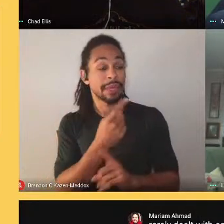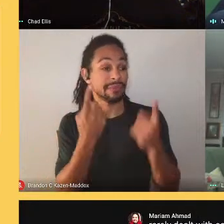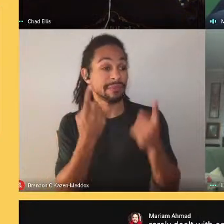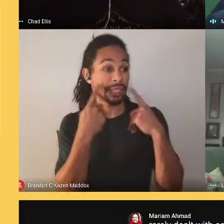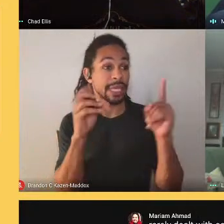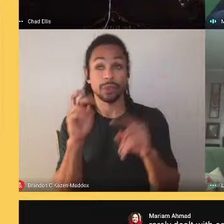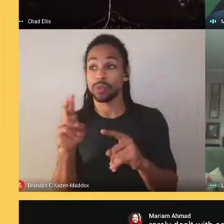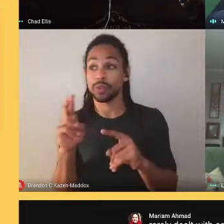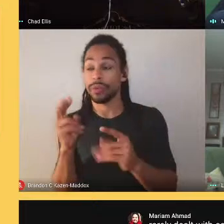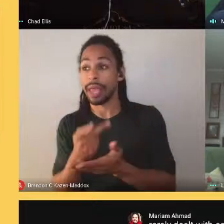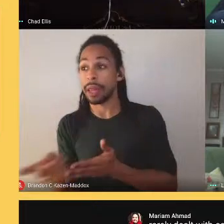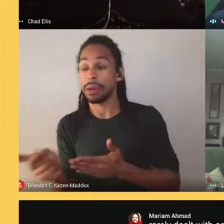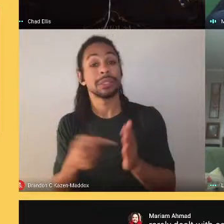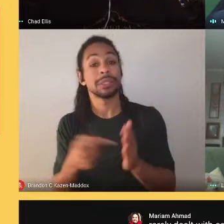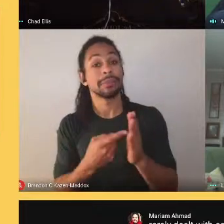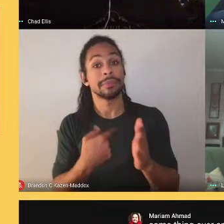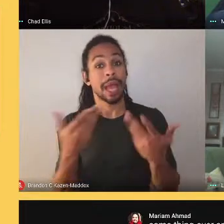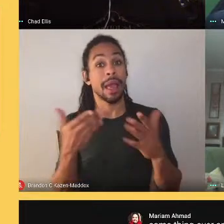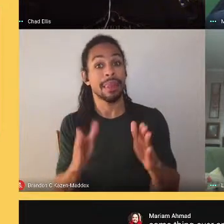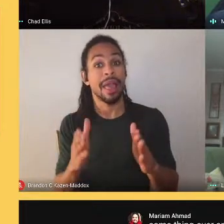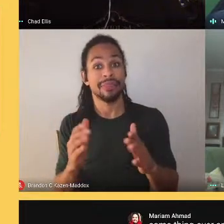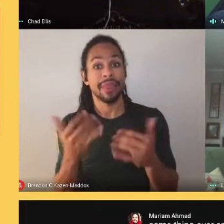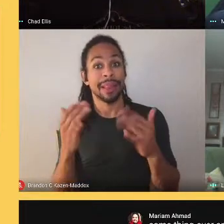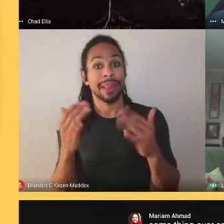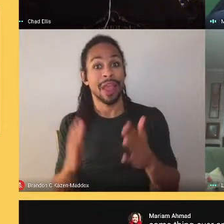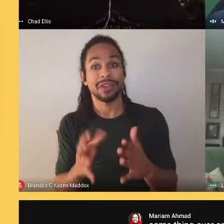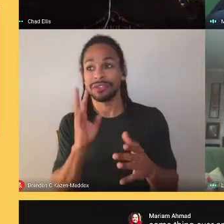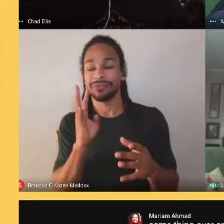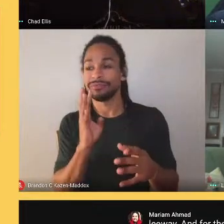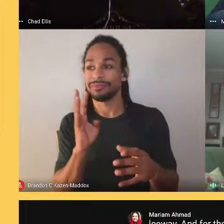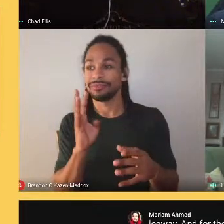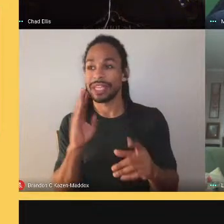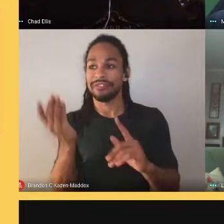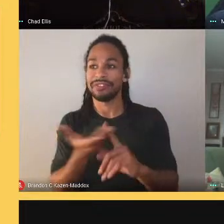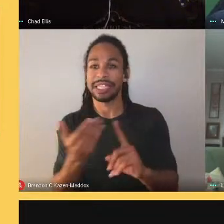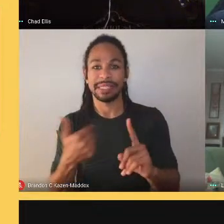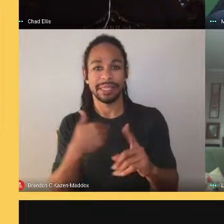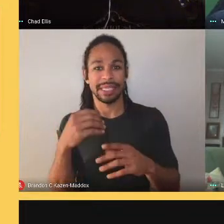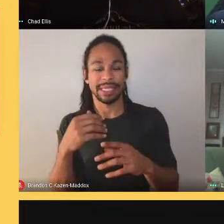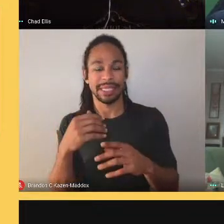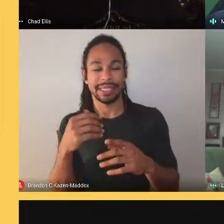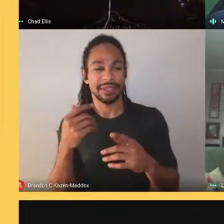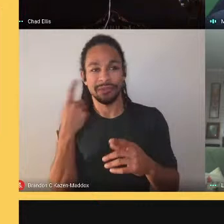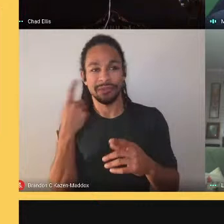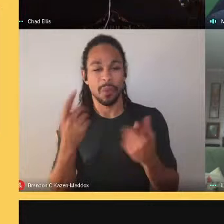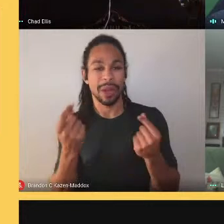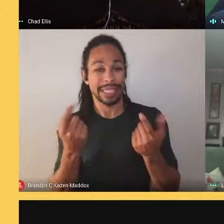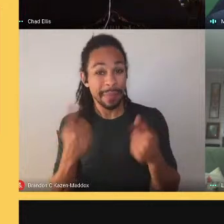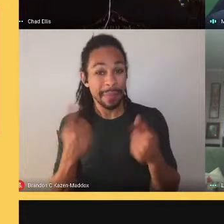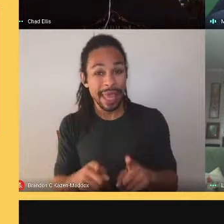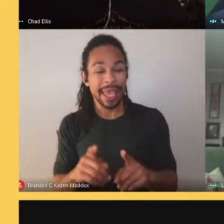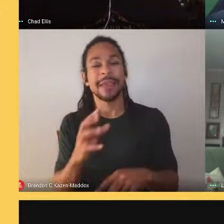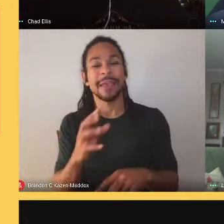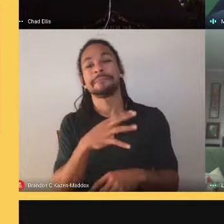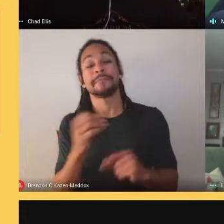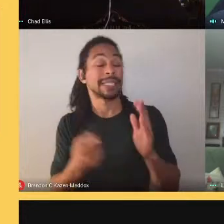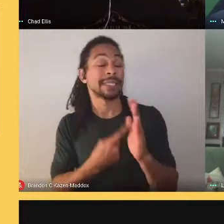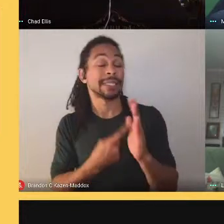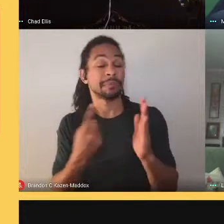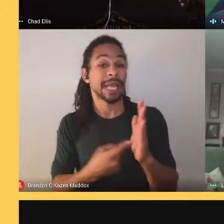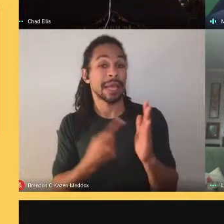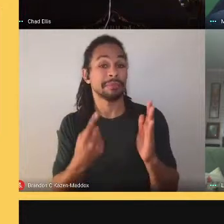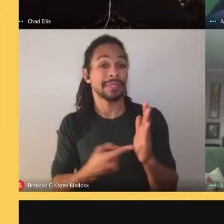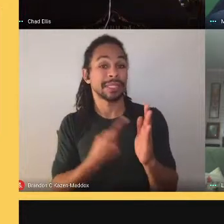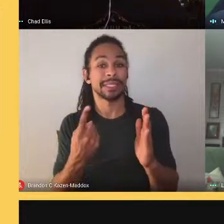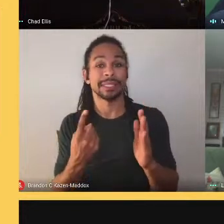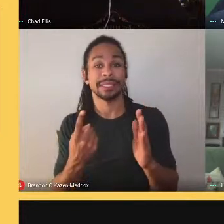going to happen. I agree with that. Yeah, and sometimes the players opt to